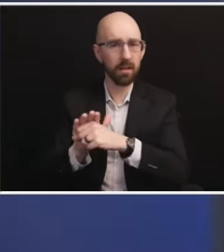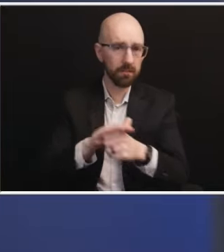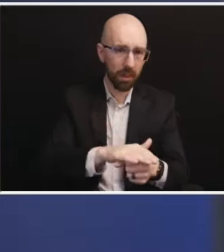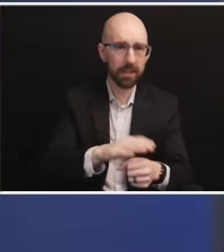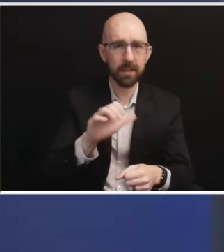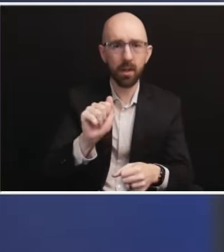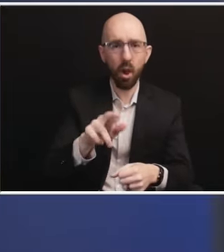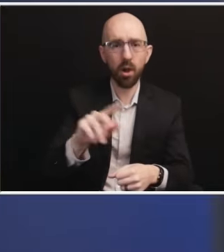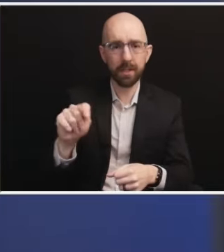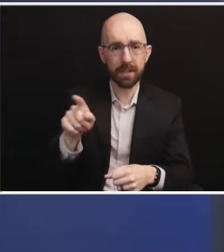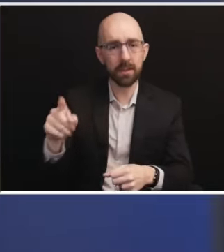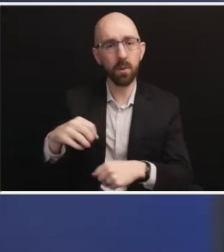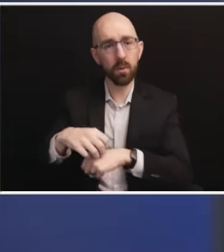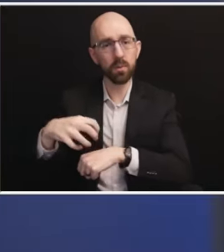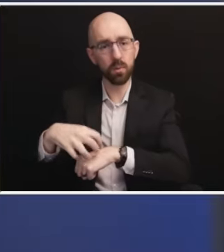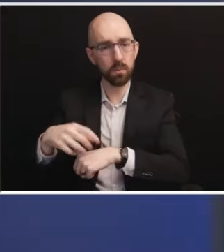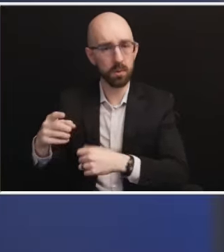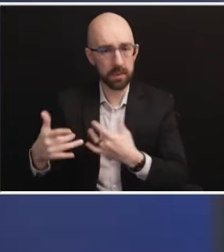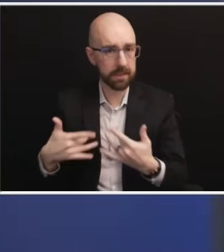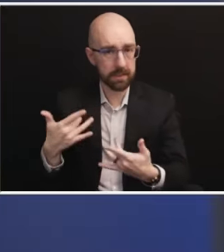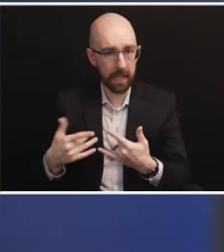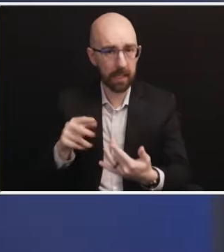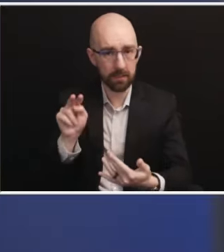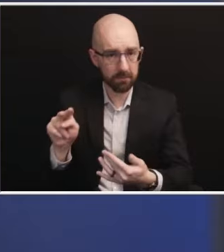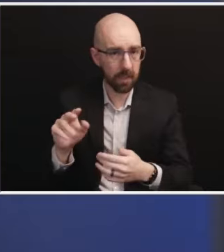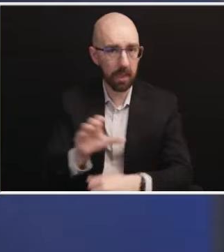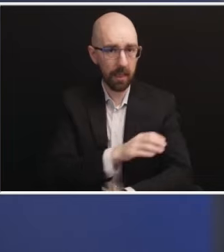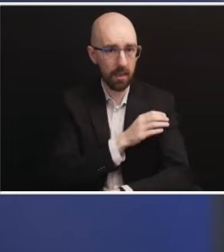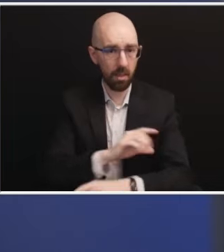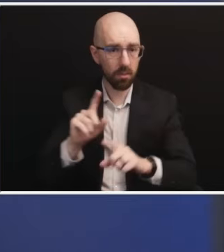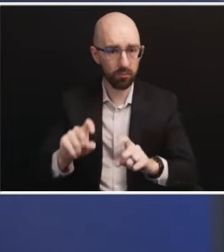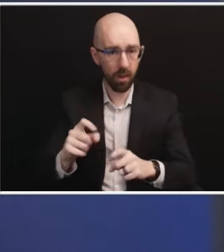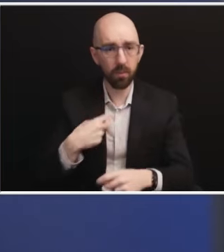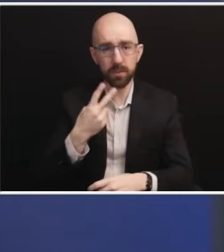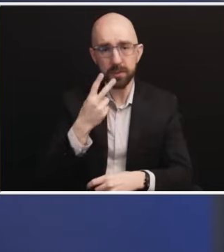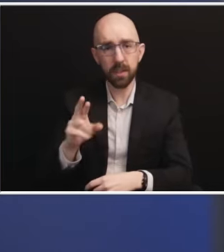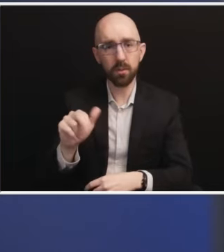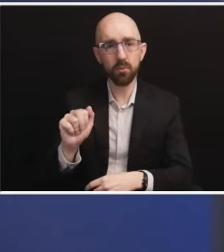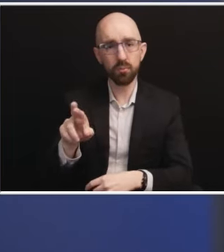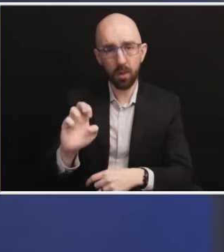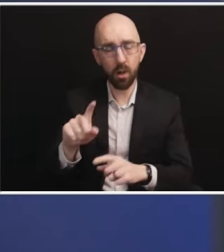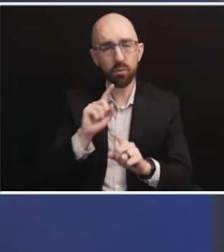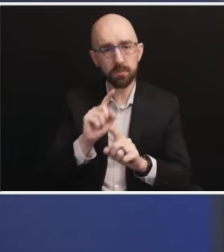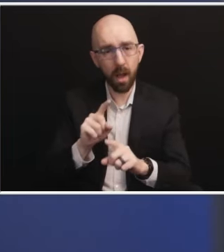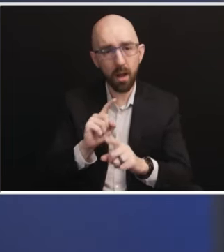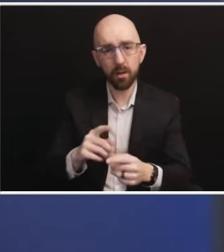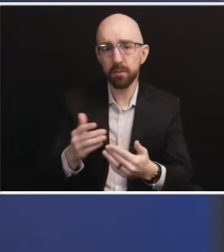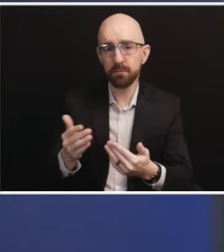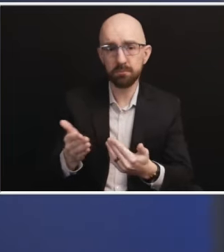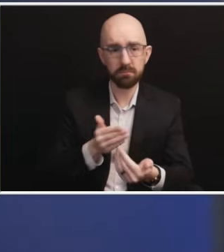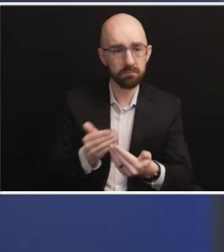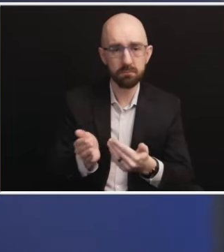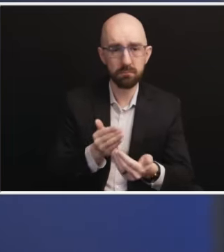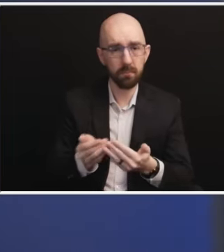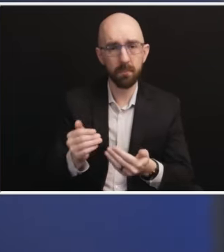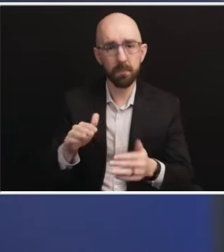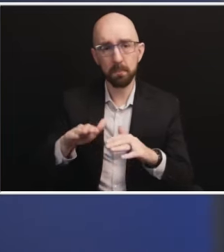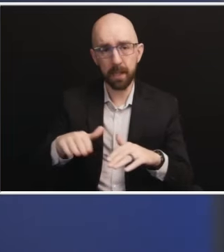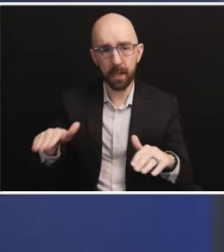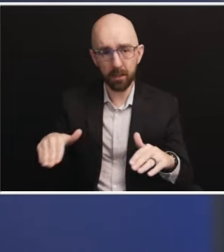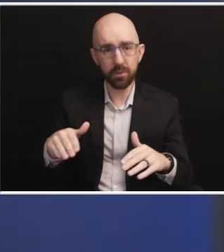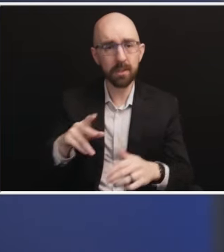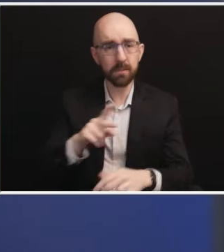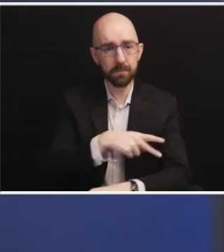it's a very exciting time. It's mostly in clinical trials, and we're seeing rare responders, whether it's a pediatric patient with a